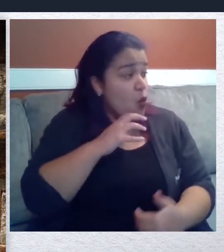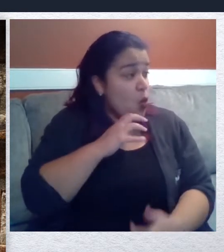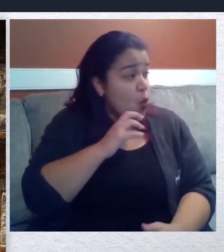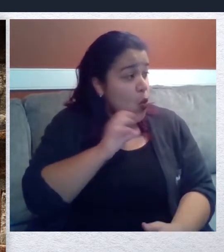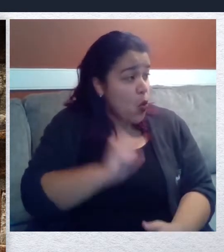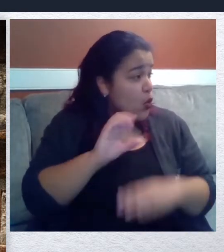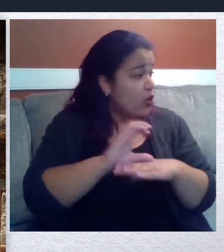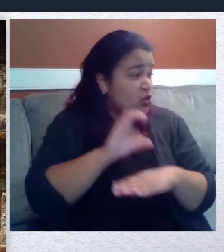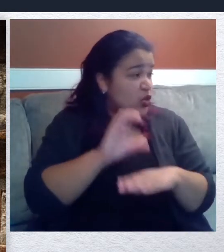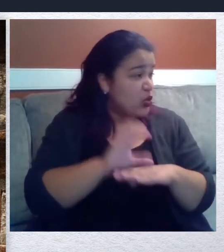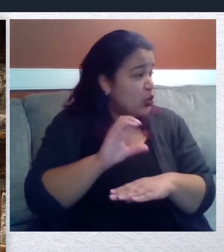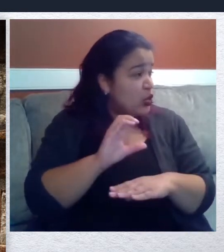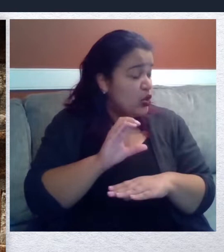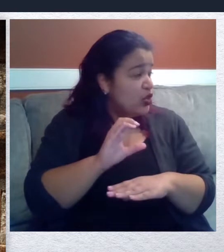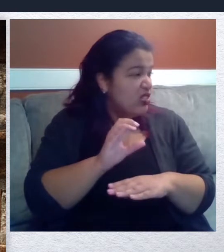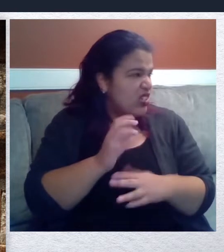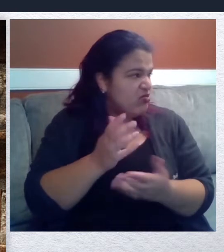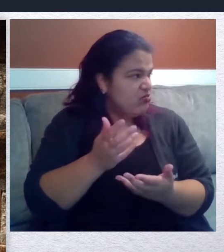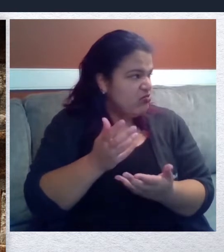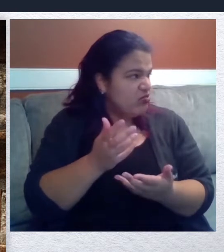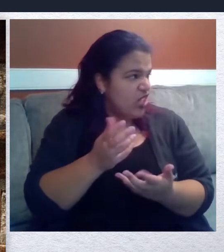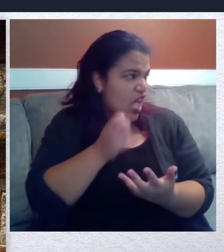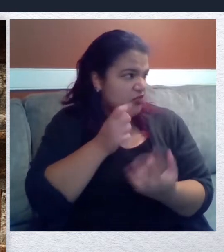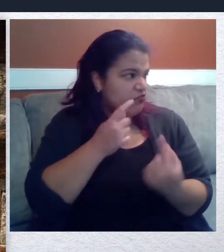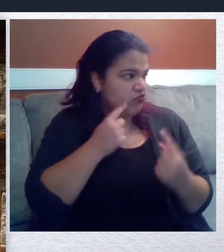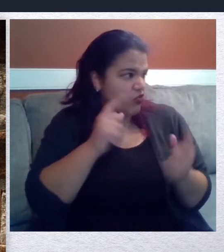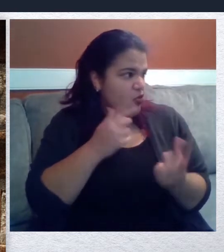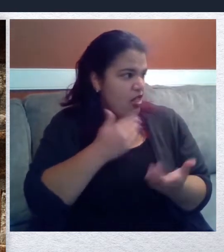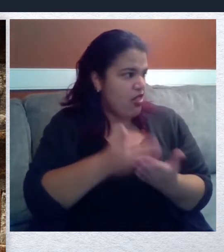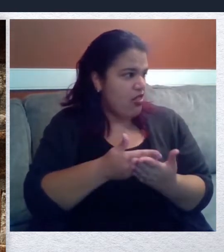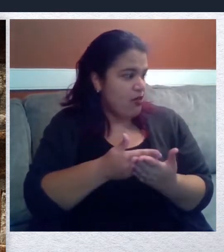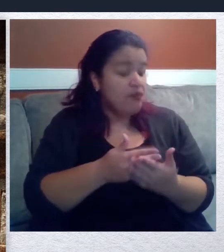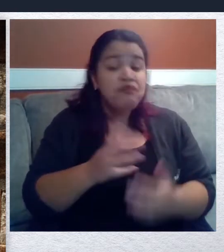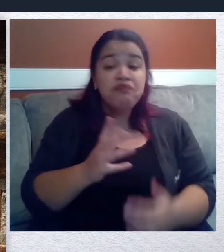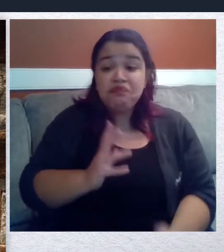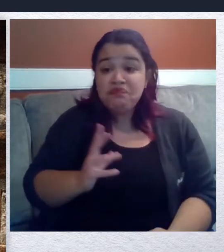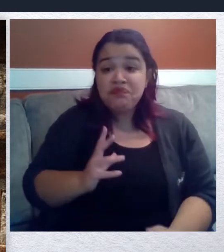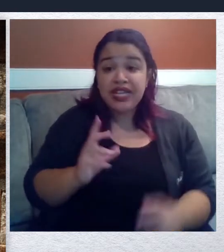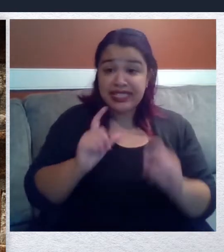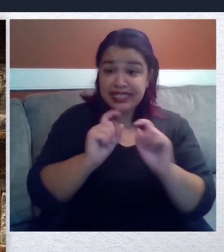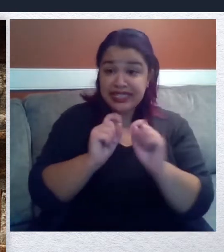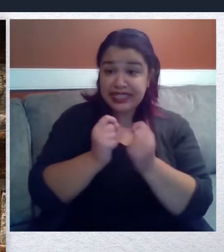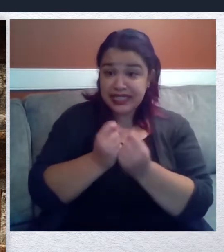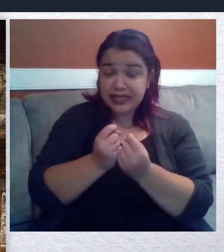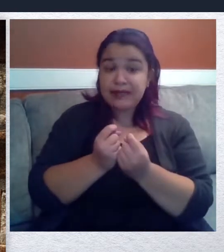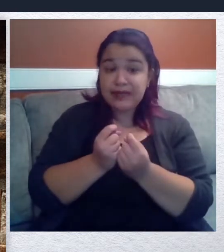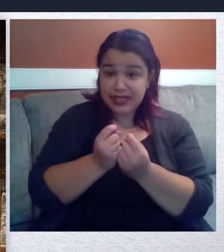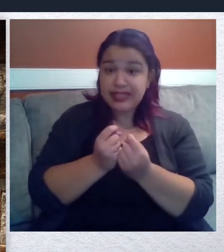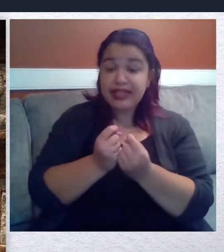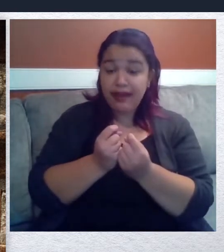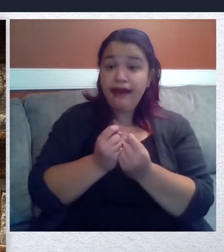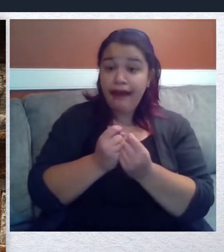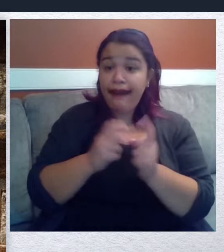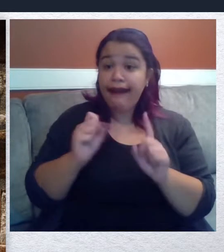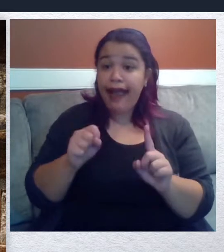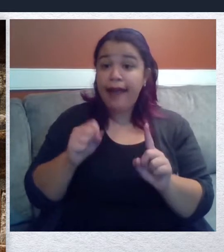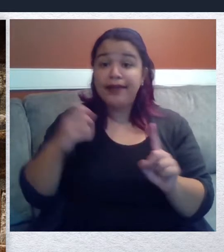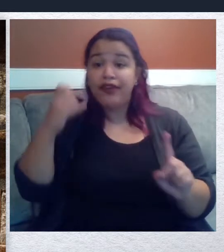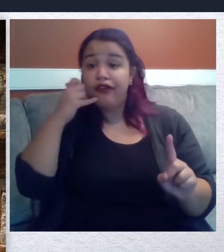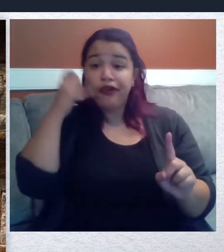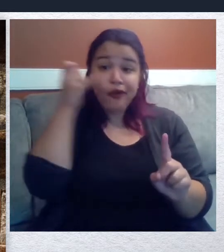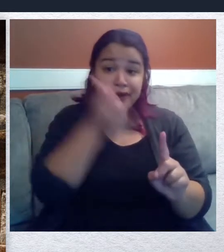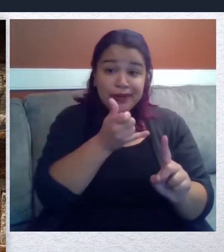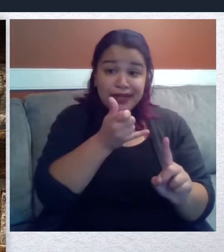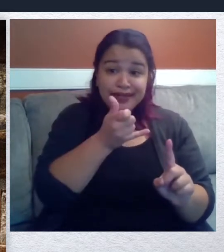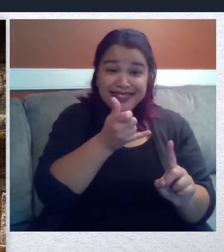Dennis. Teams will let you use your phone for audio. The call-in number, as well as the conference